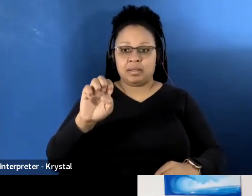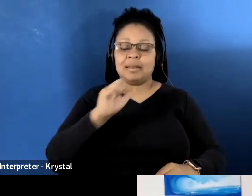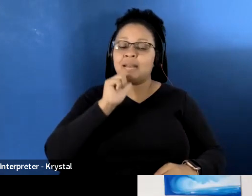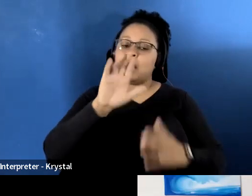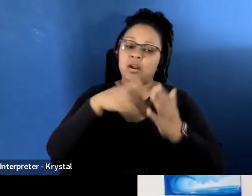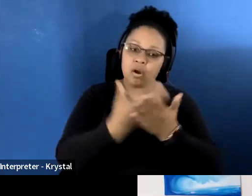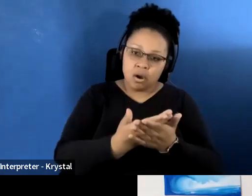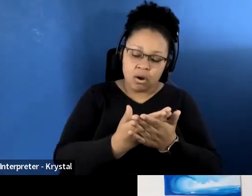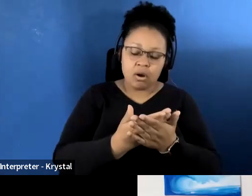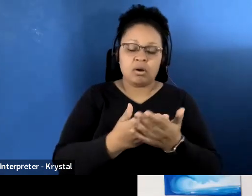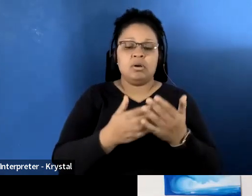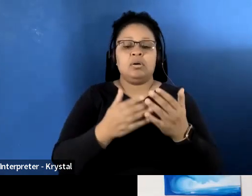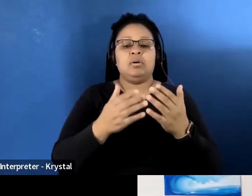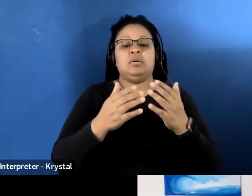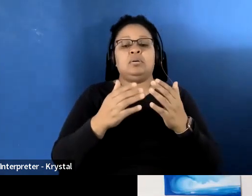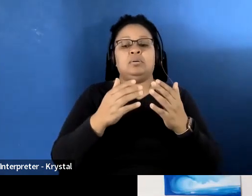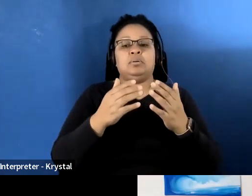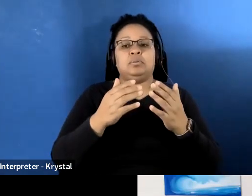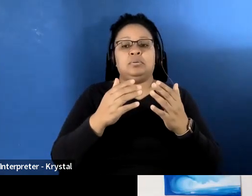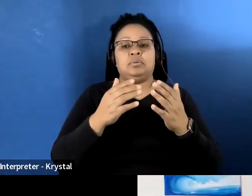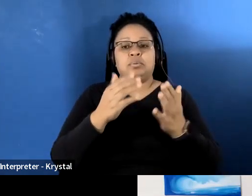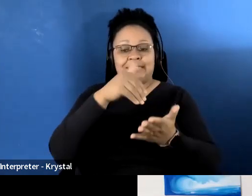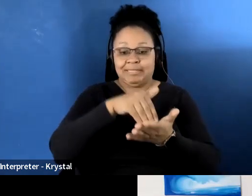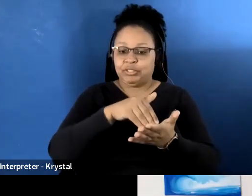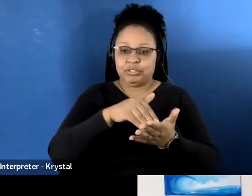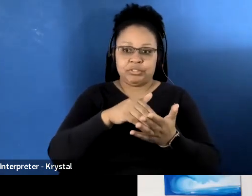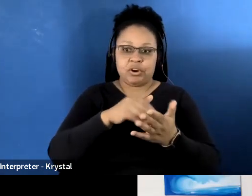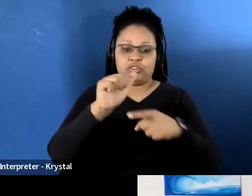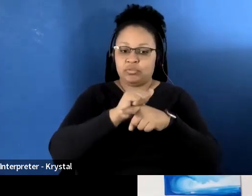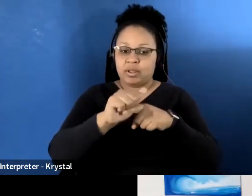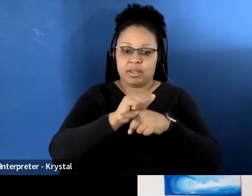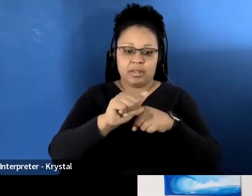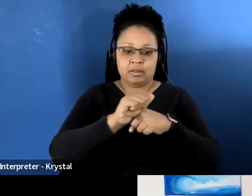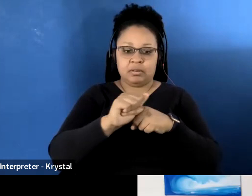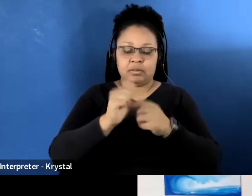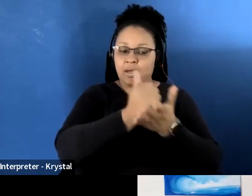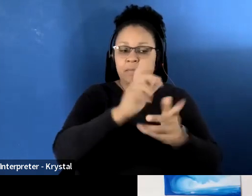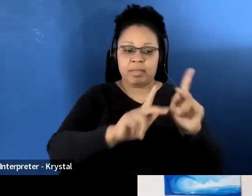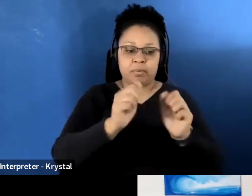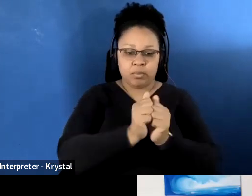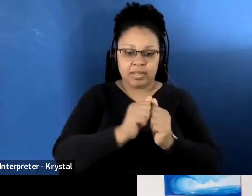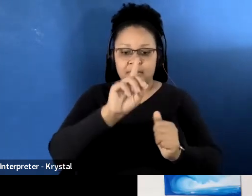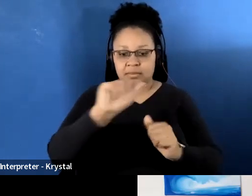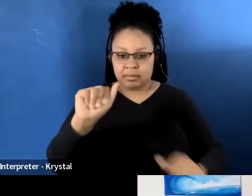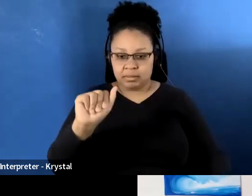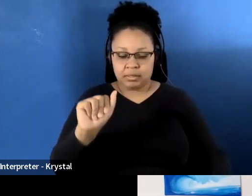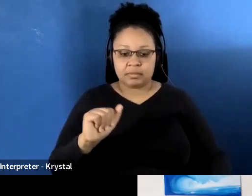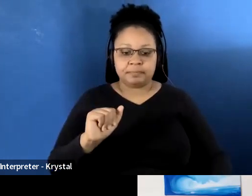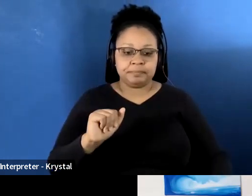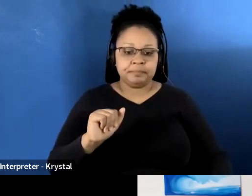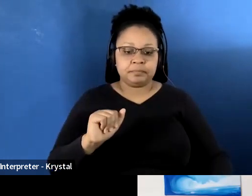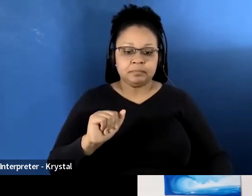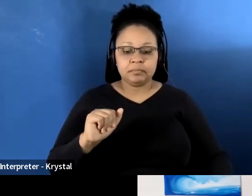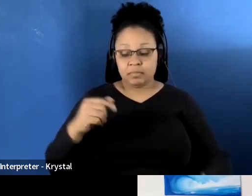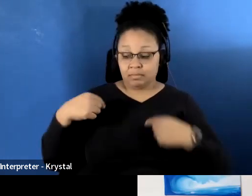interact with people with disabilities. I am nodding my head. Yeah. And since COVID, I find myself panicking